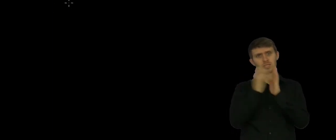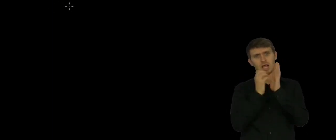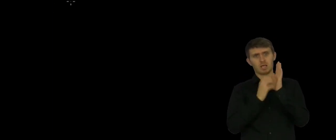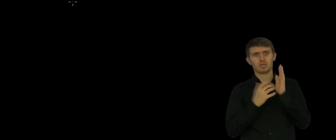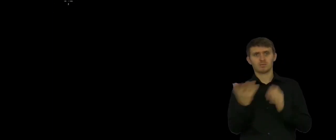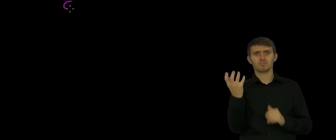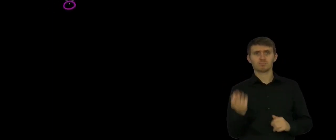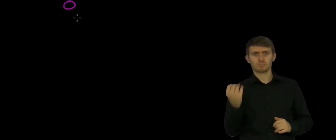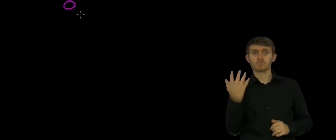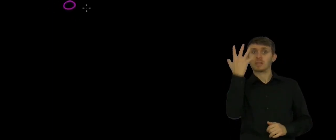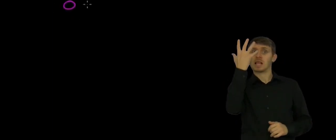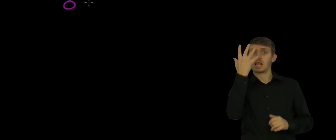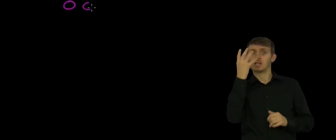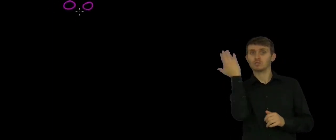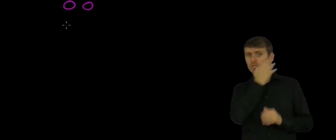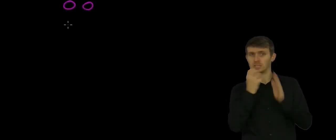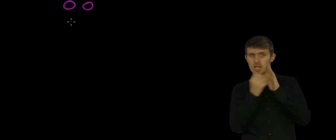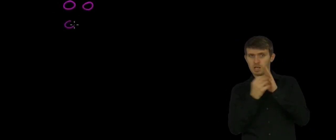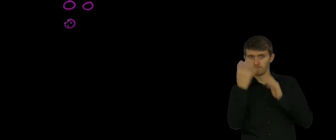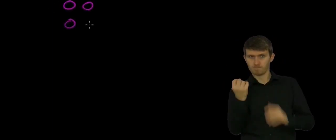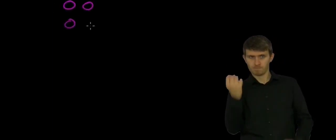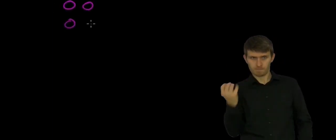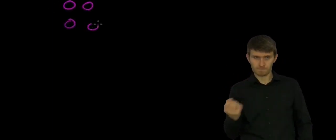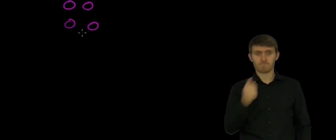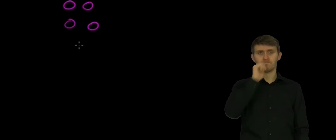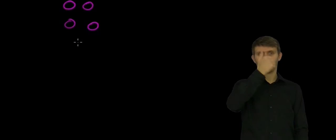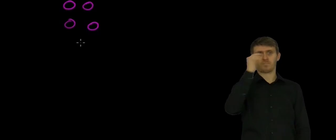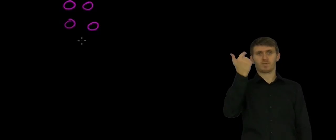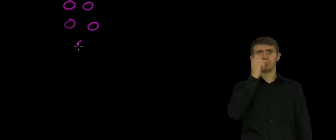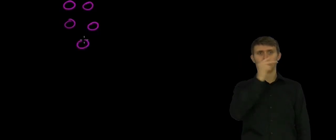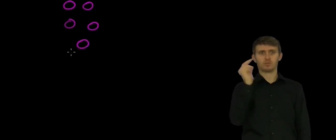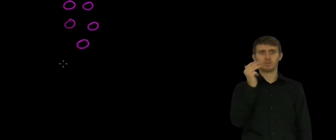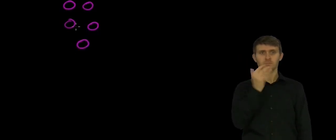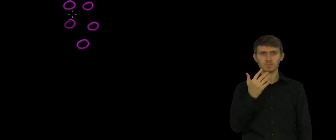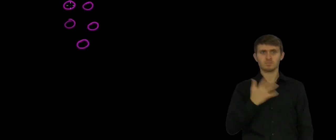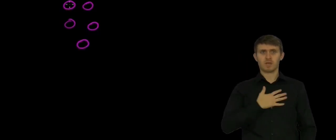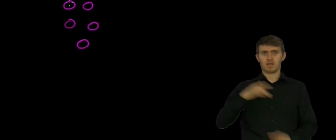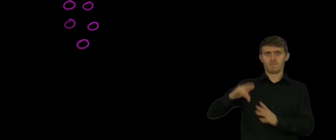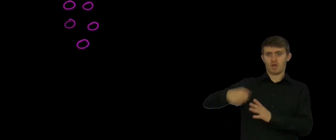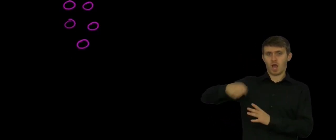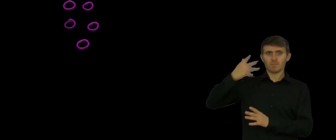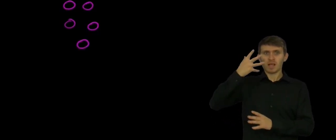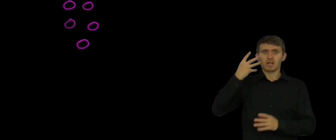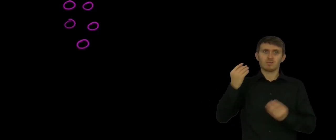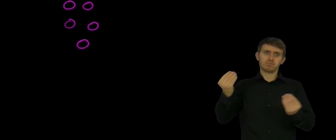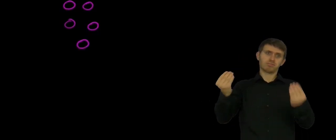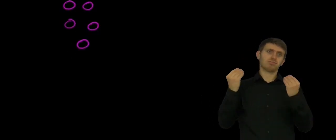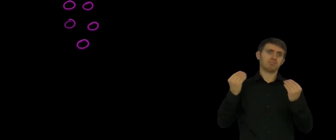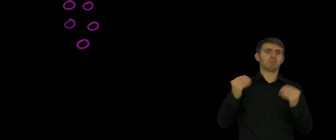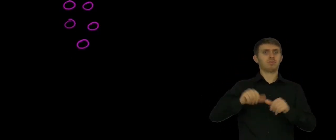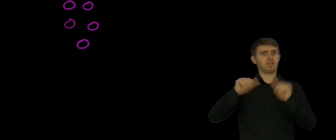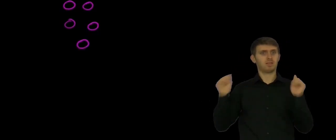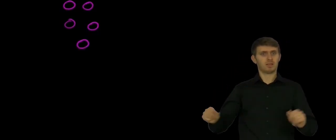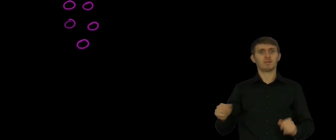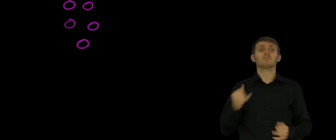5 berries. So 1, 2, 3, 4, 5. So I could have 5 berries. And when I